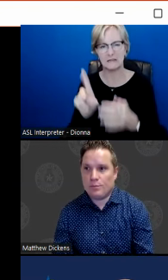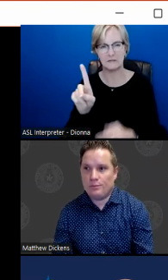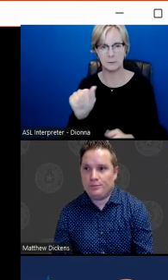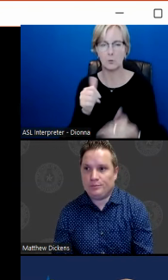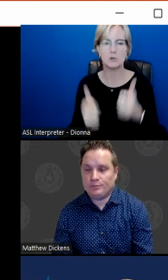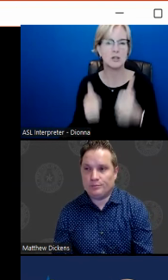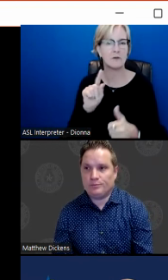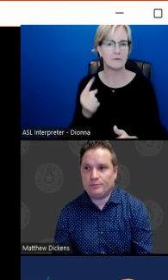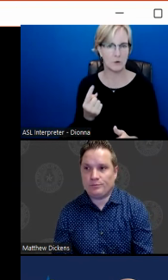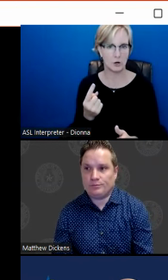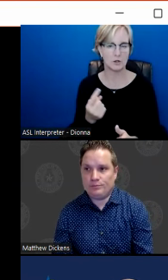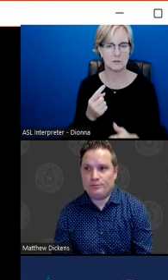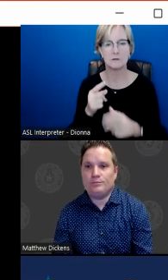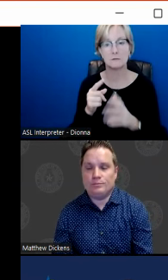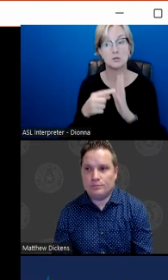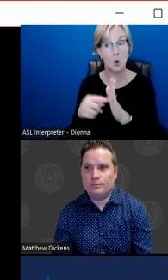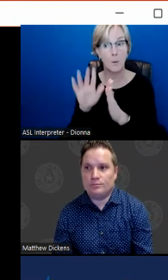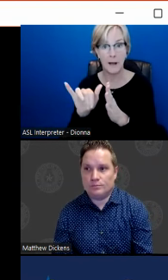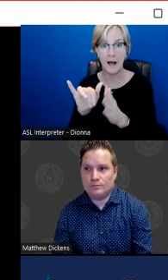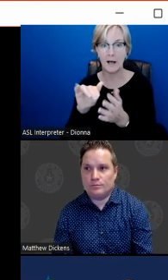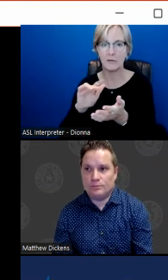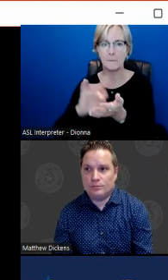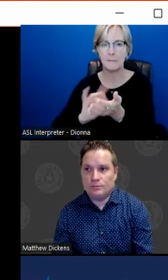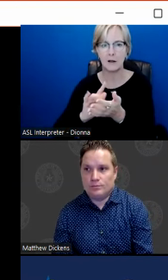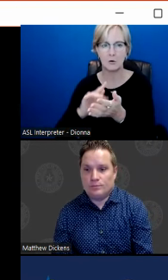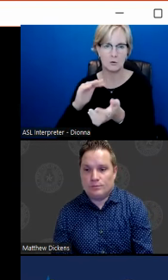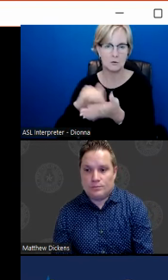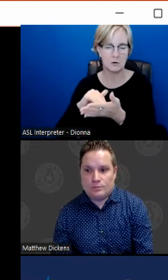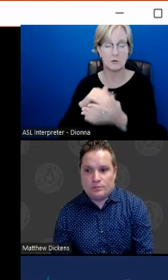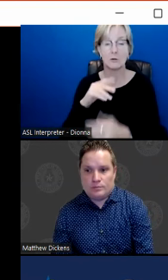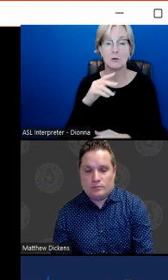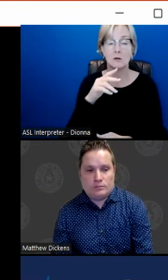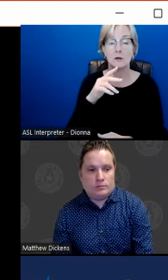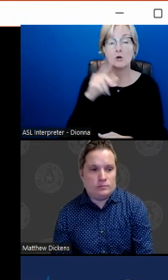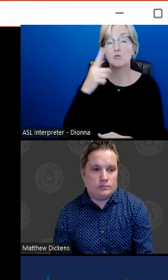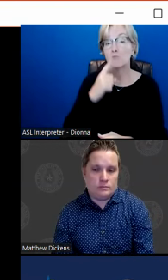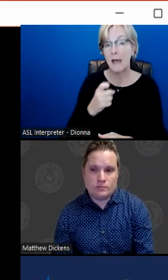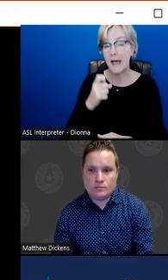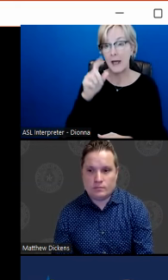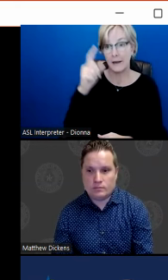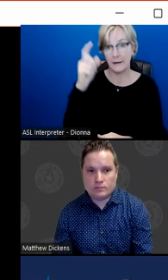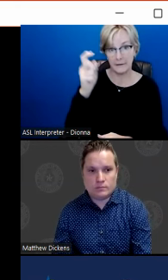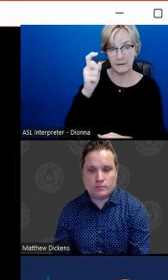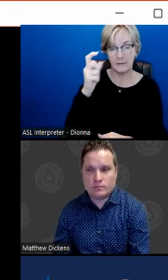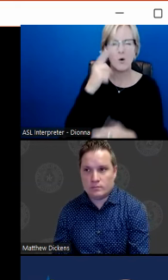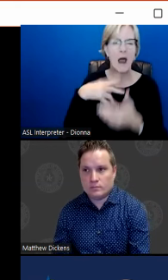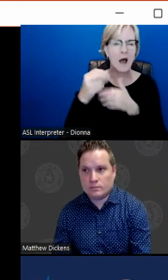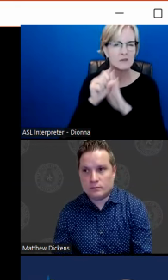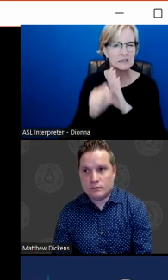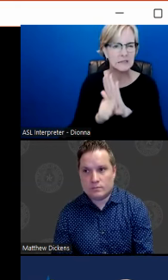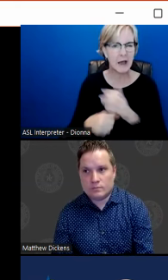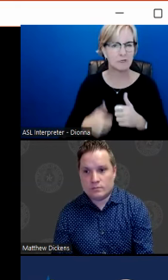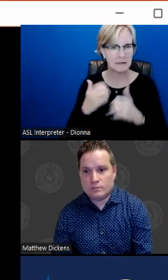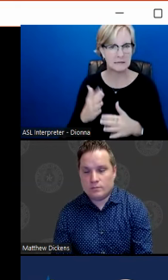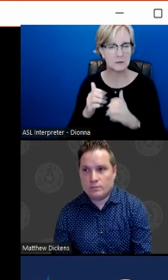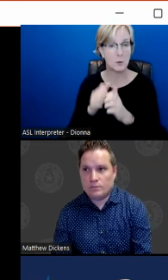as disclosed by the medical practitioner. Red disabled placards for out-of-state or country residents with a